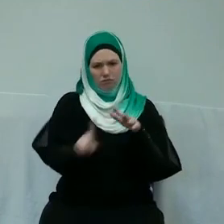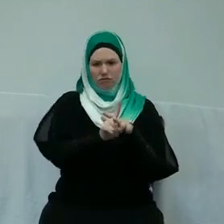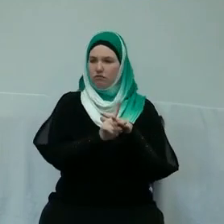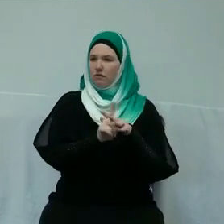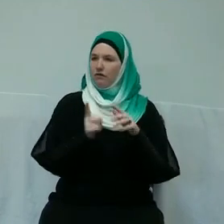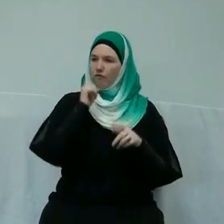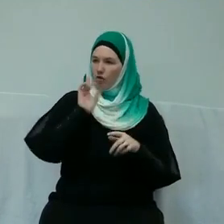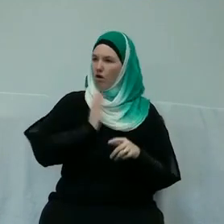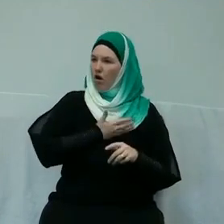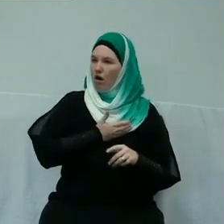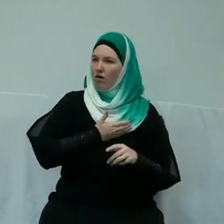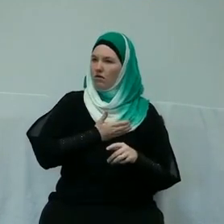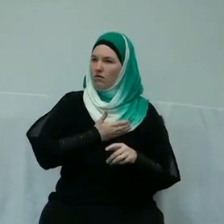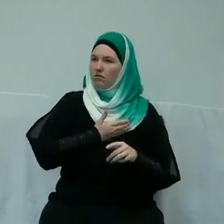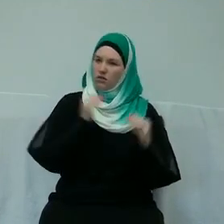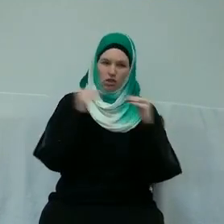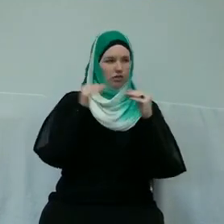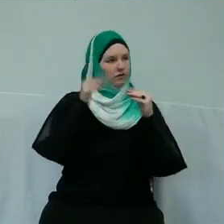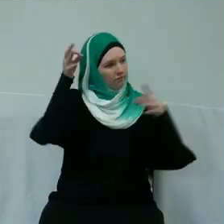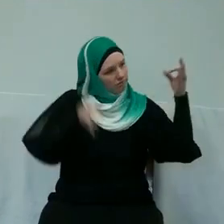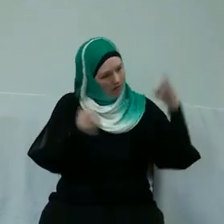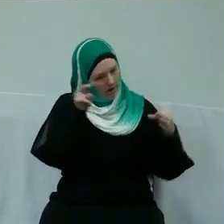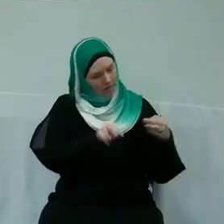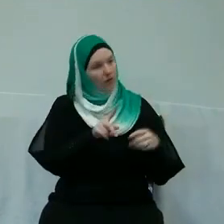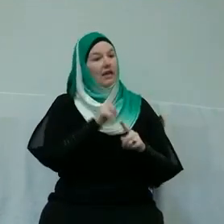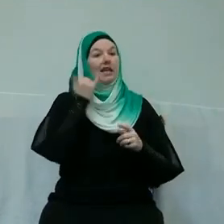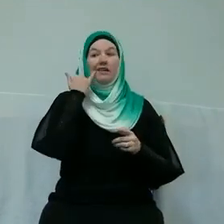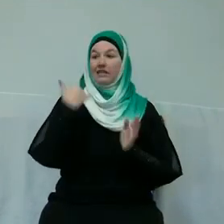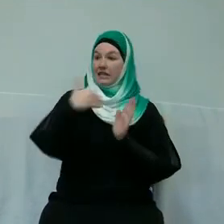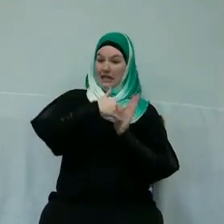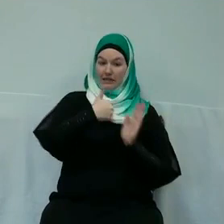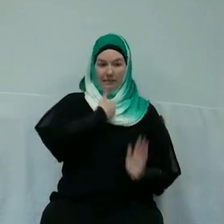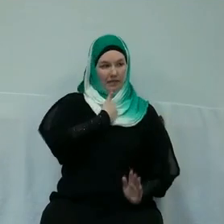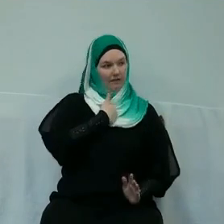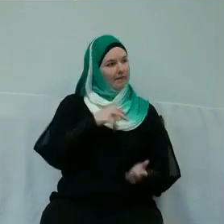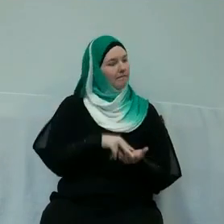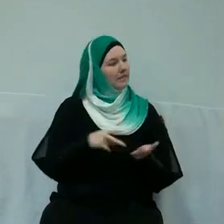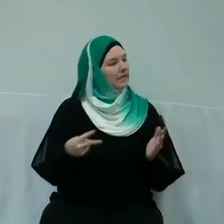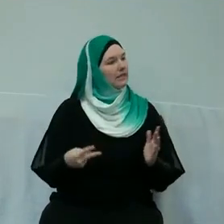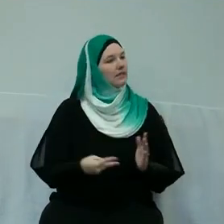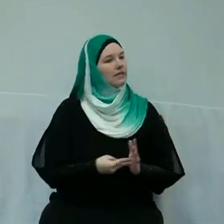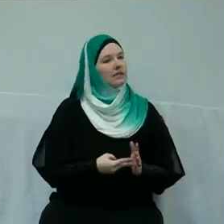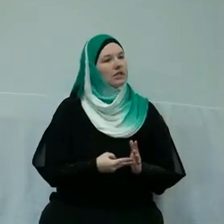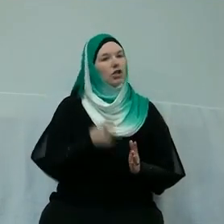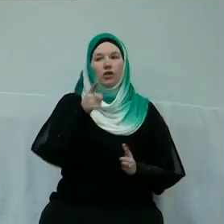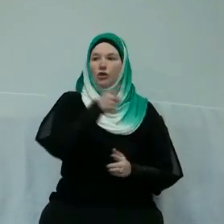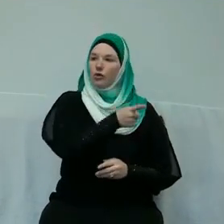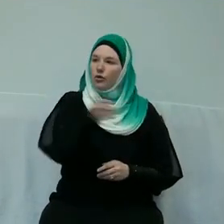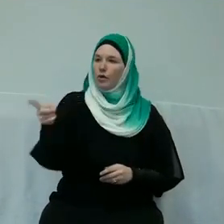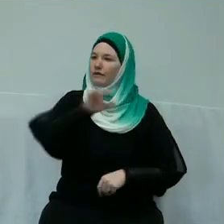justice. To be just, even if it is against ourselves, means that you